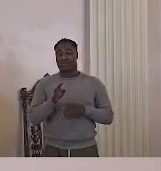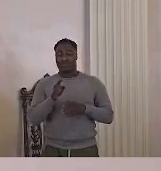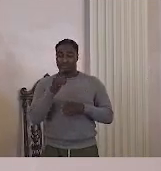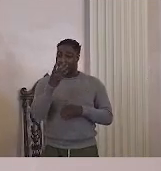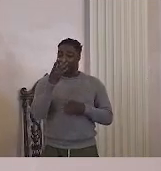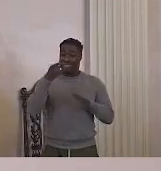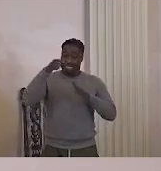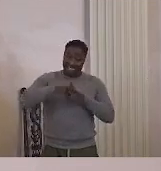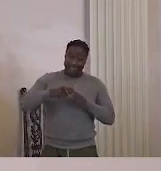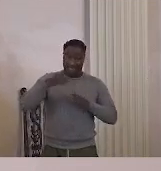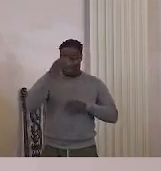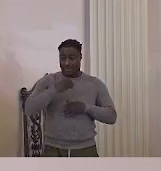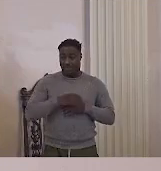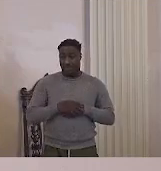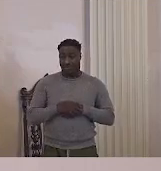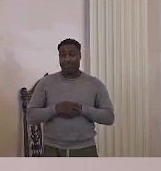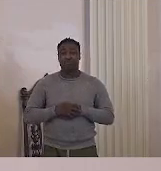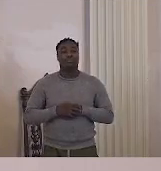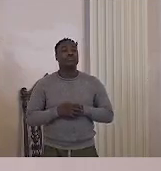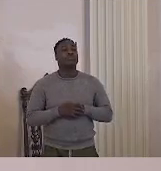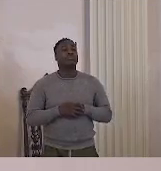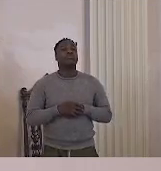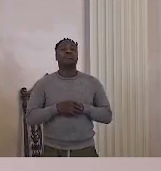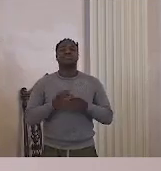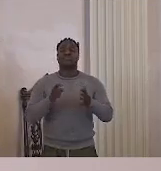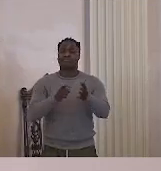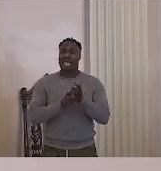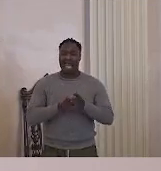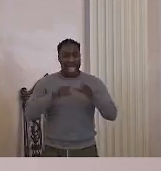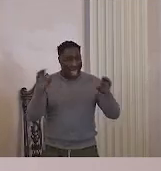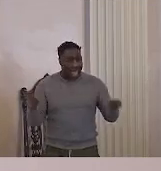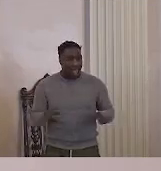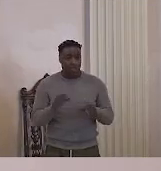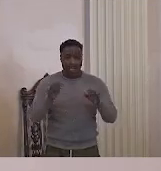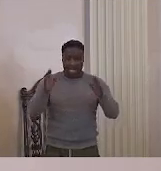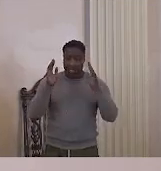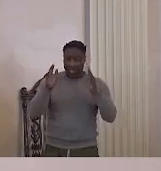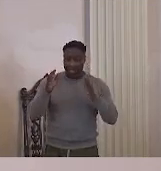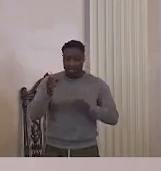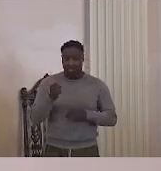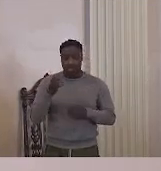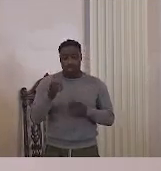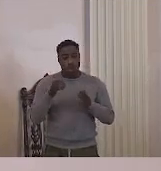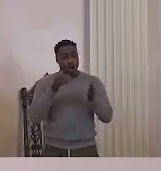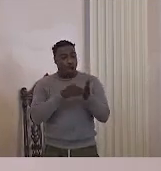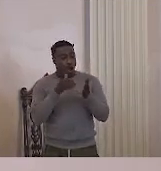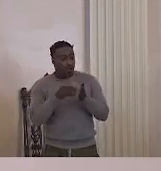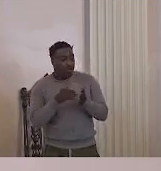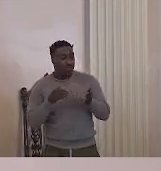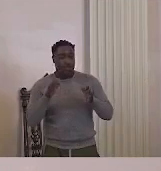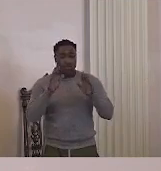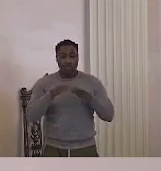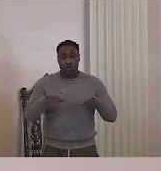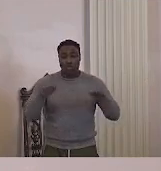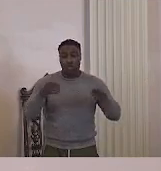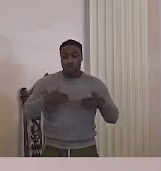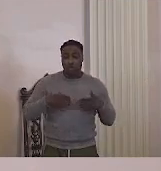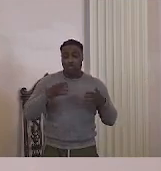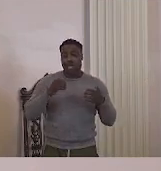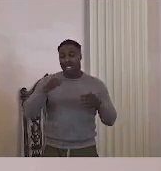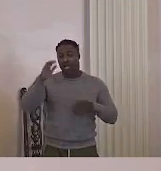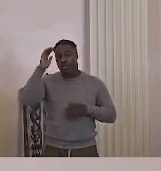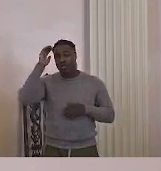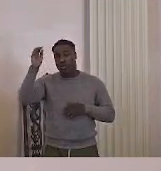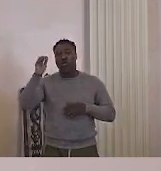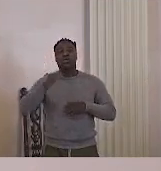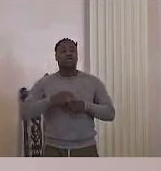slumbers. They demand action and attention. And so often in these days, the children, youth, and young adults bring